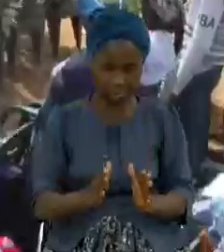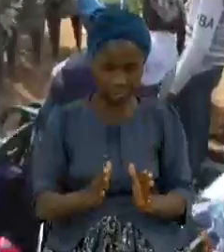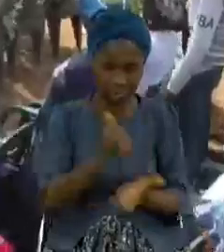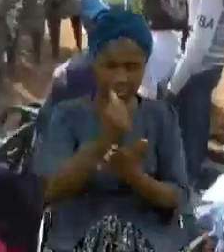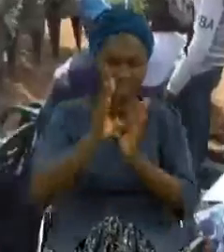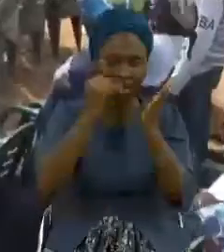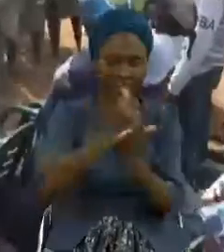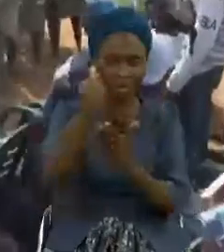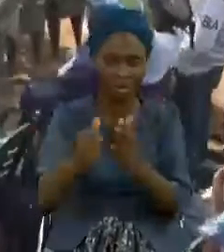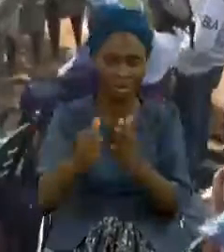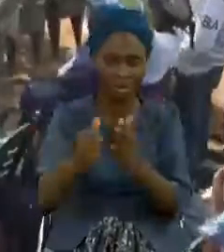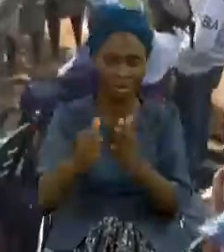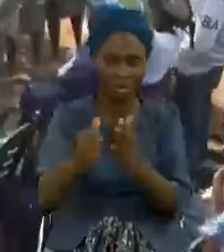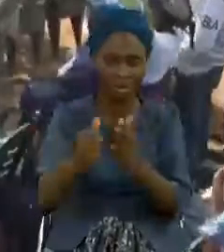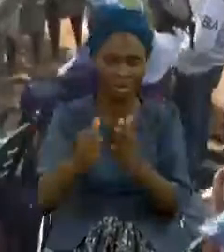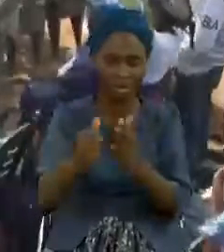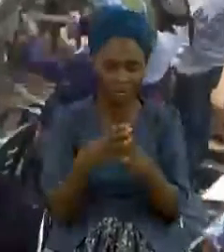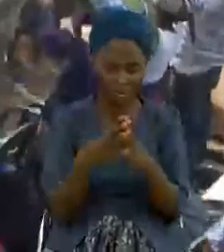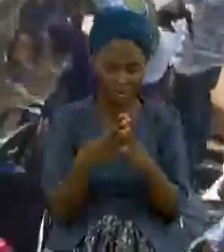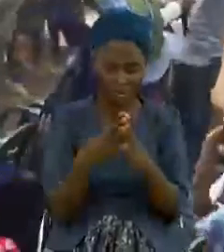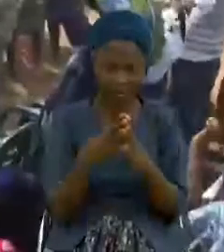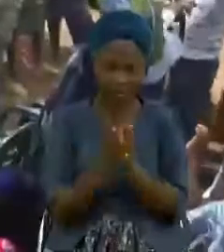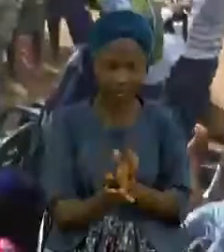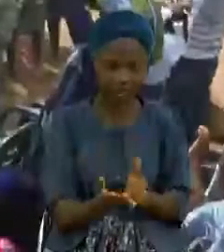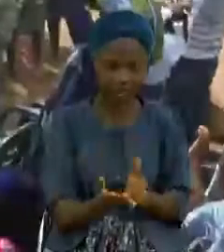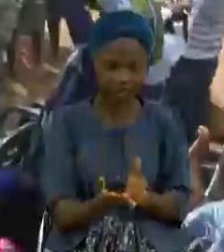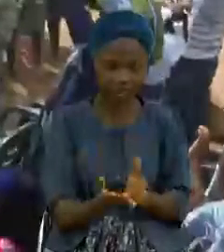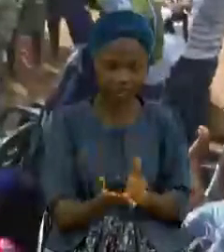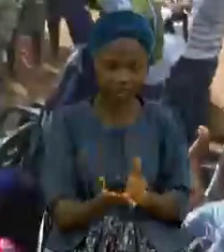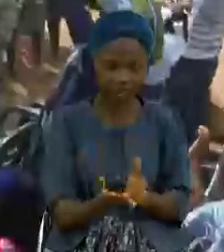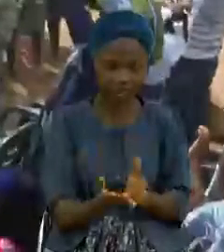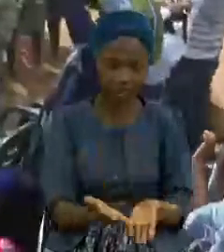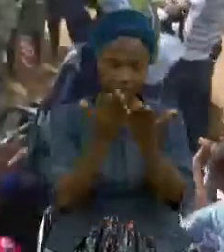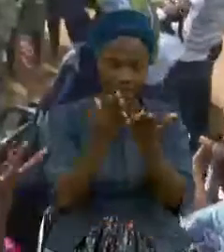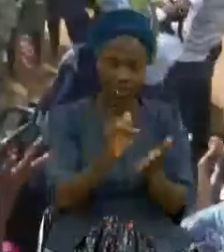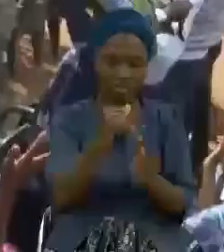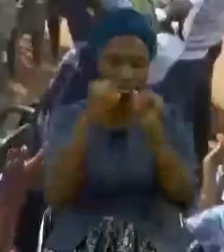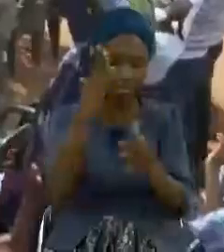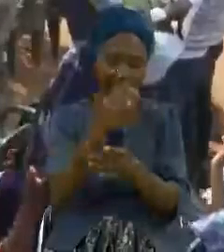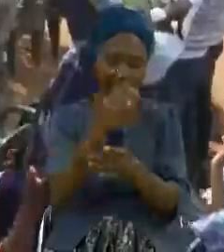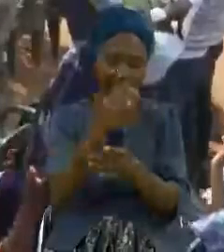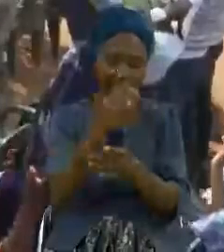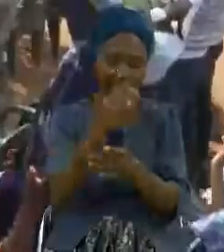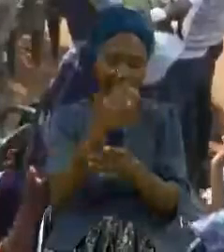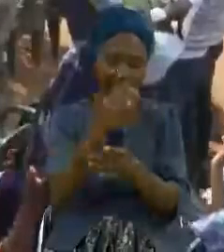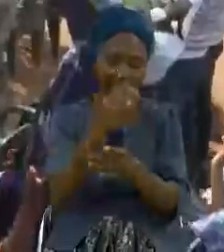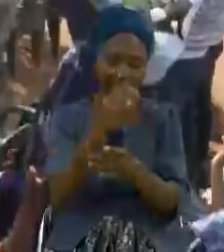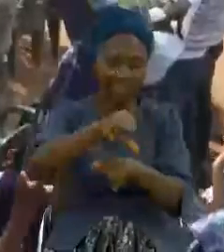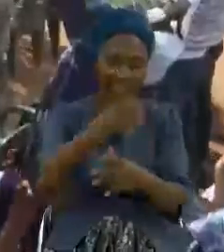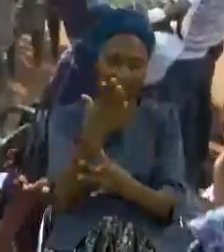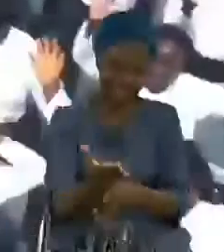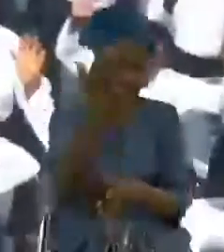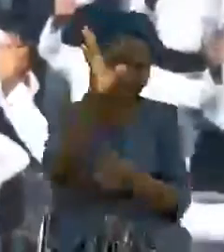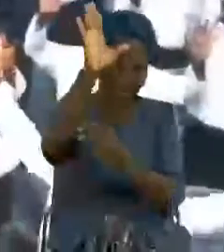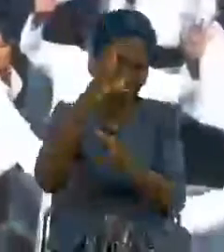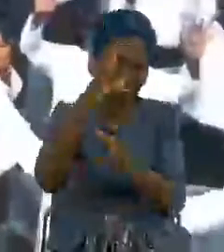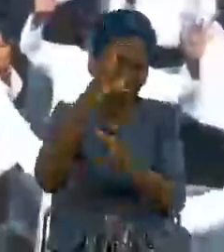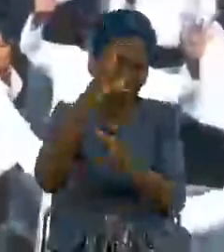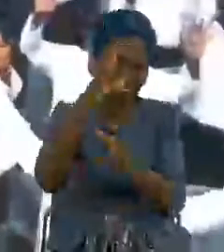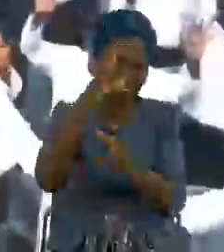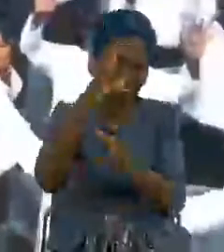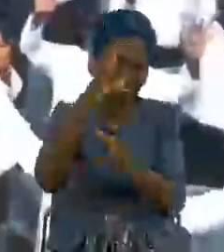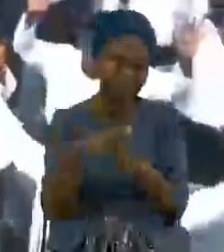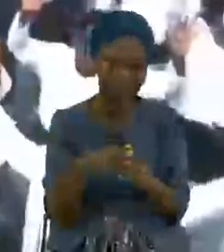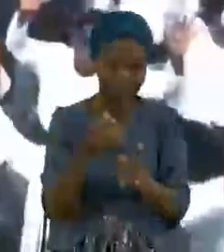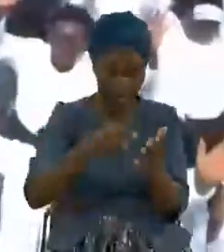It's of those blessed hands, anointed hands. From this time, anytime you have any challenge, you lay the